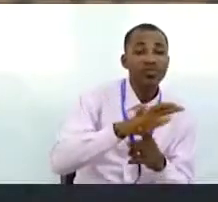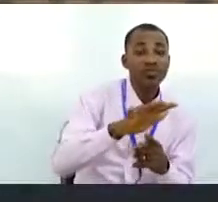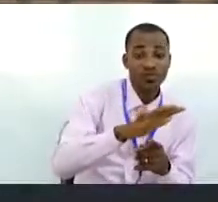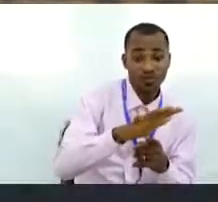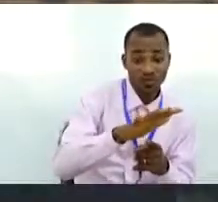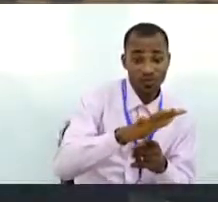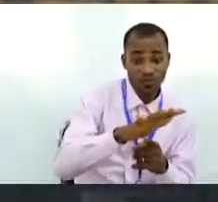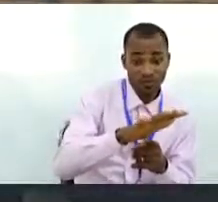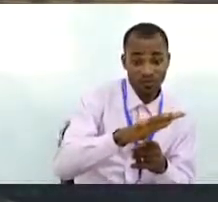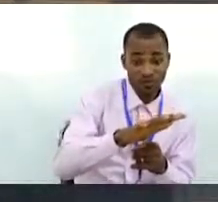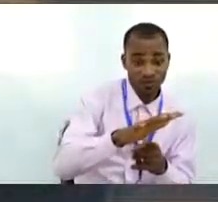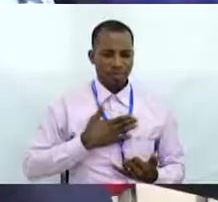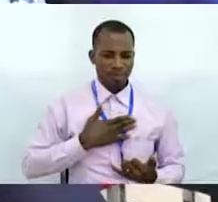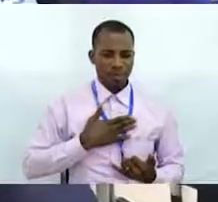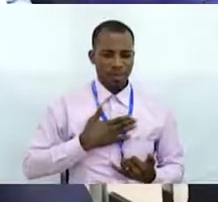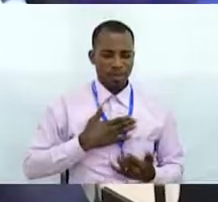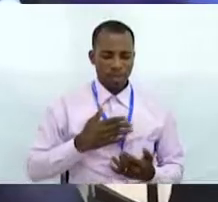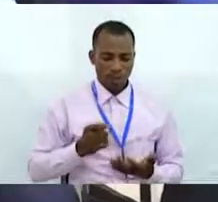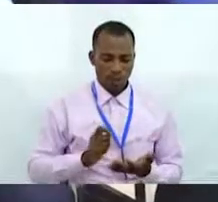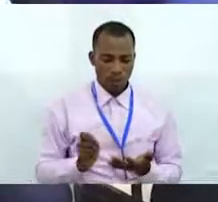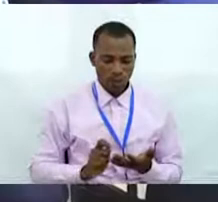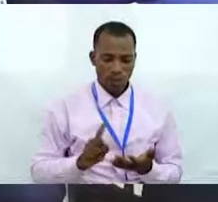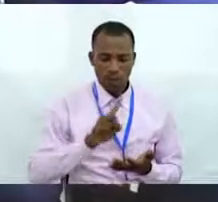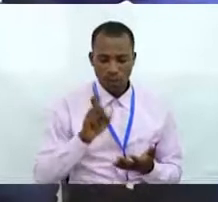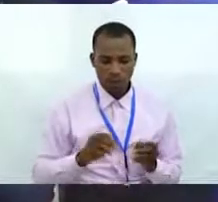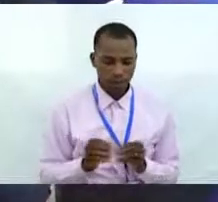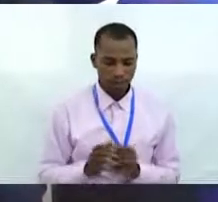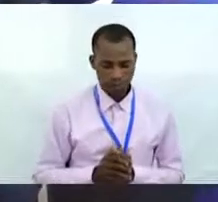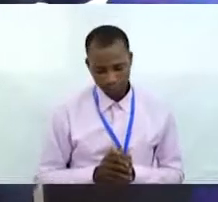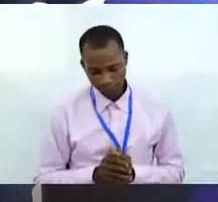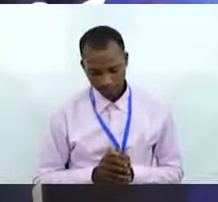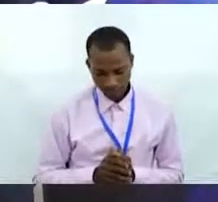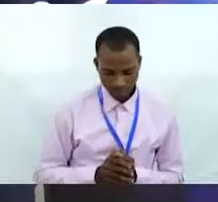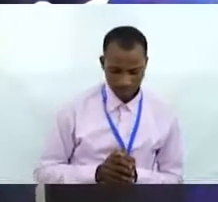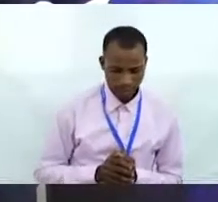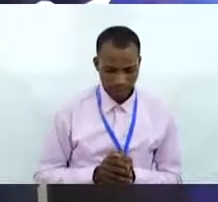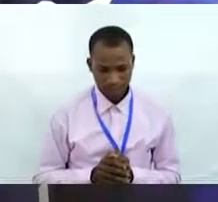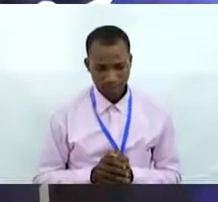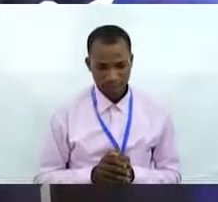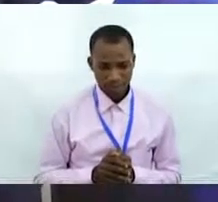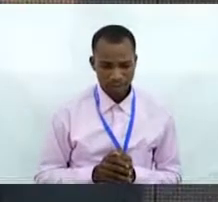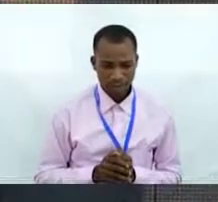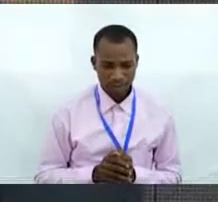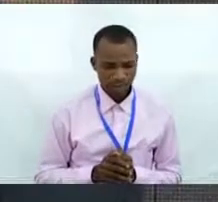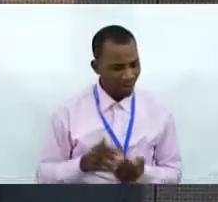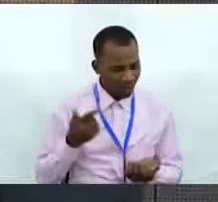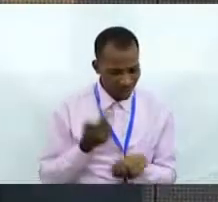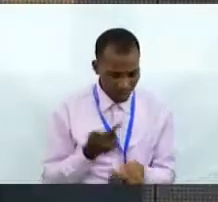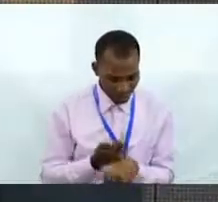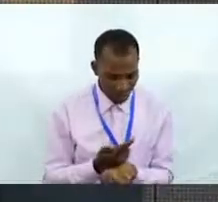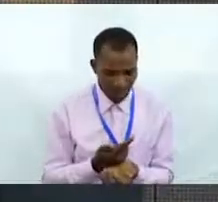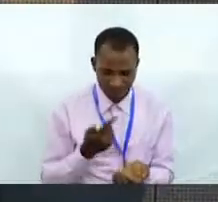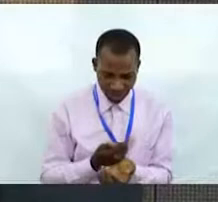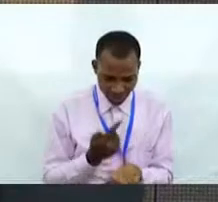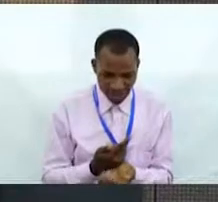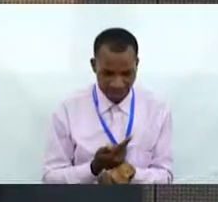met Jesus. That is repentance. What is left undone, which you are supposed to do to be